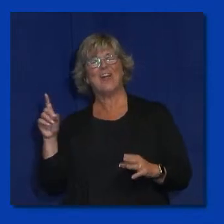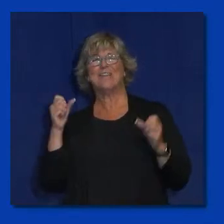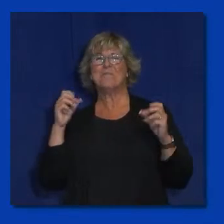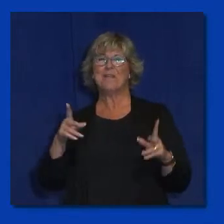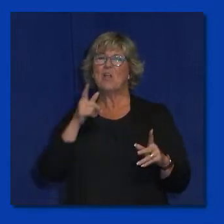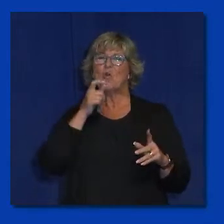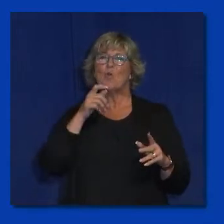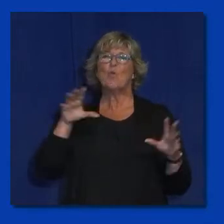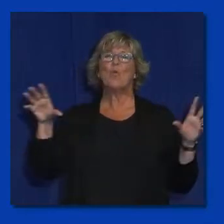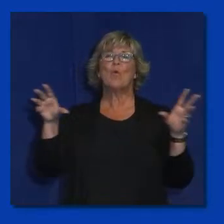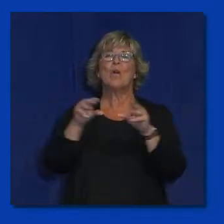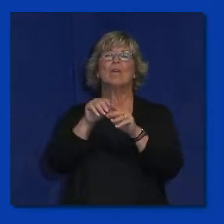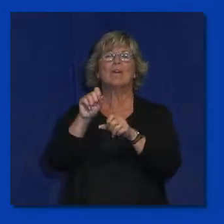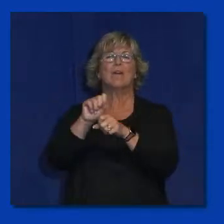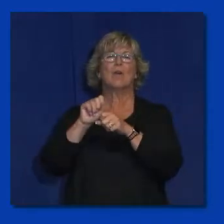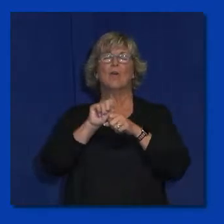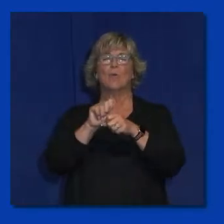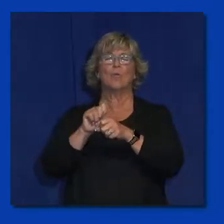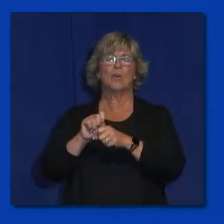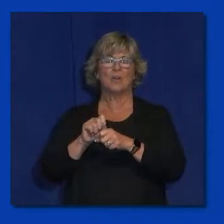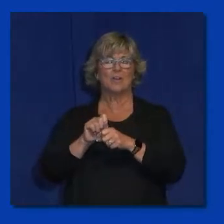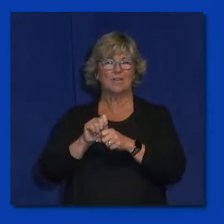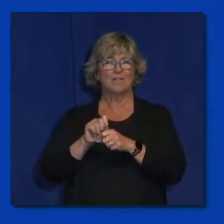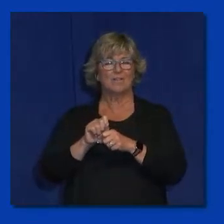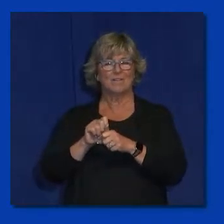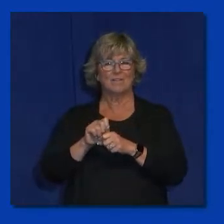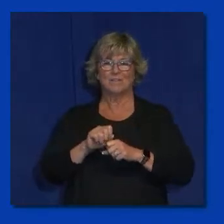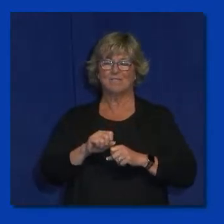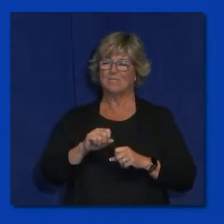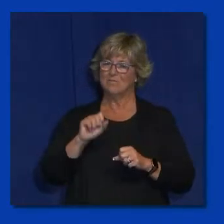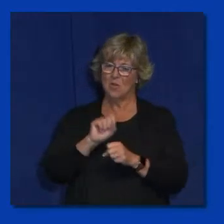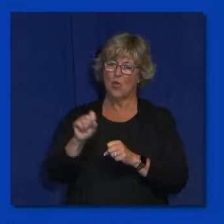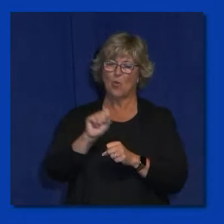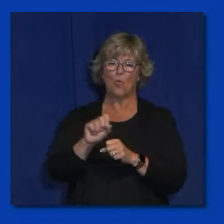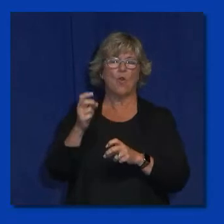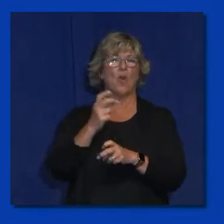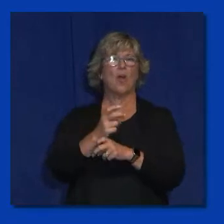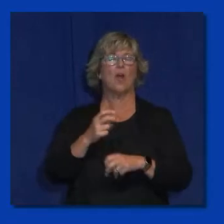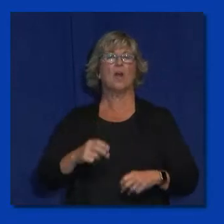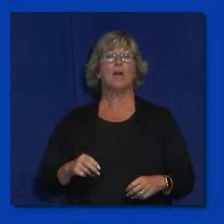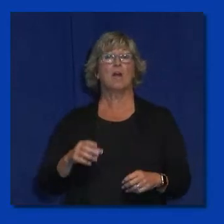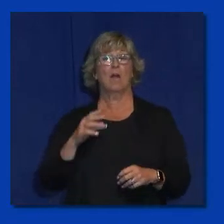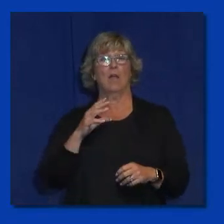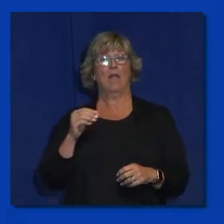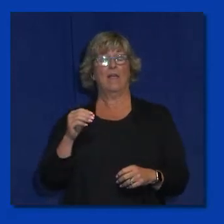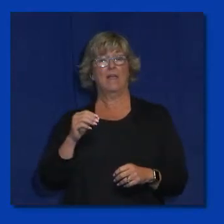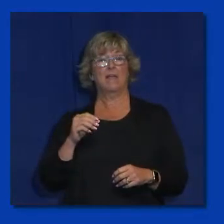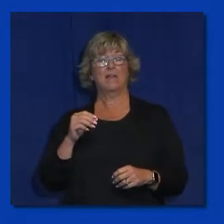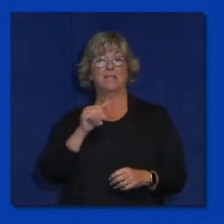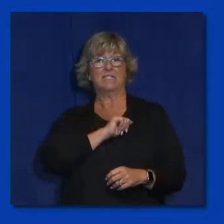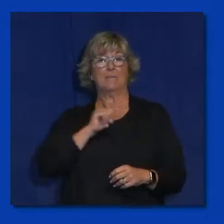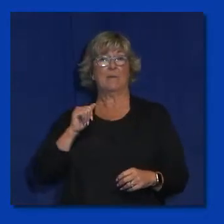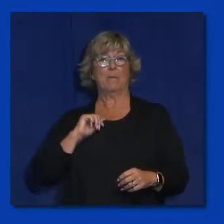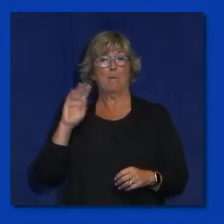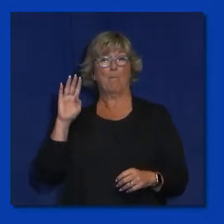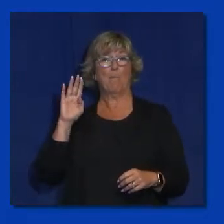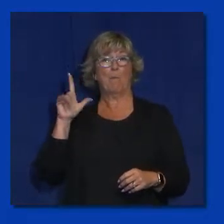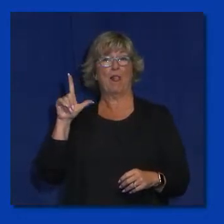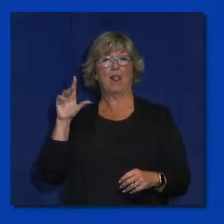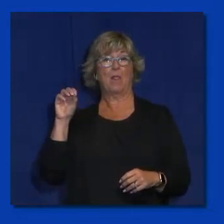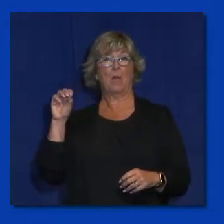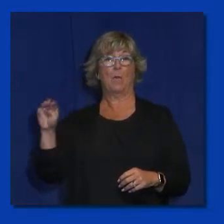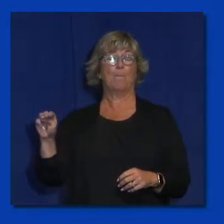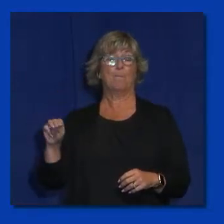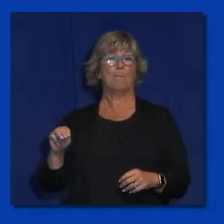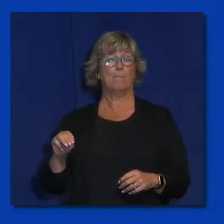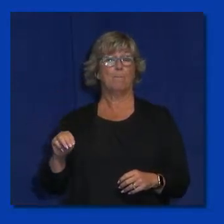legislature that have been out front and champions, including Assemblymember Bloom in particular, that have put themselves